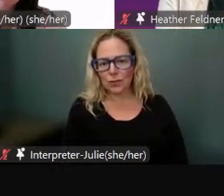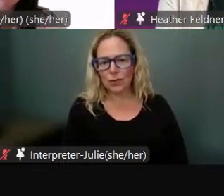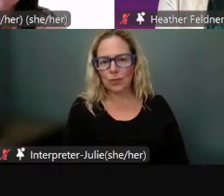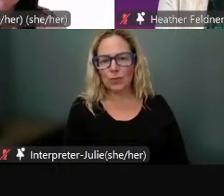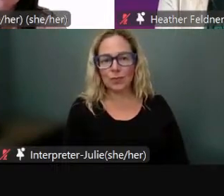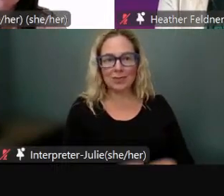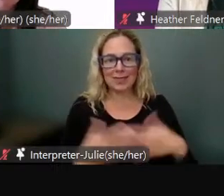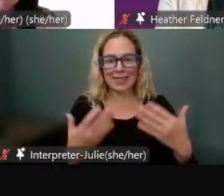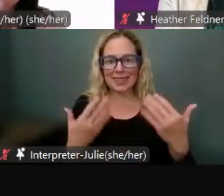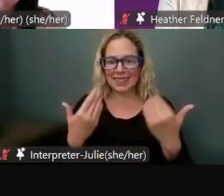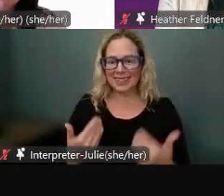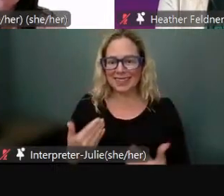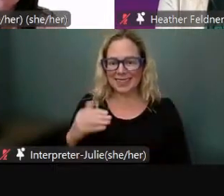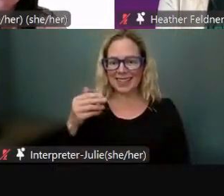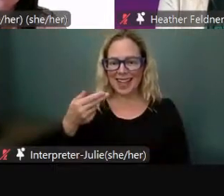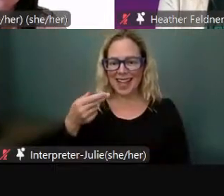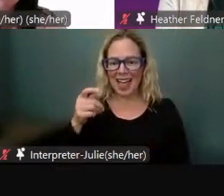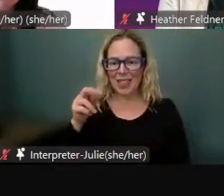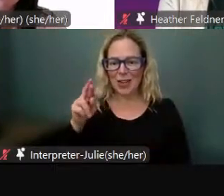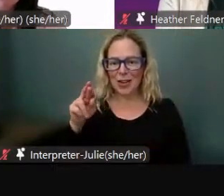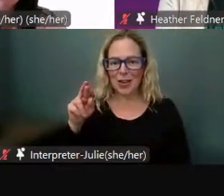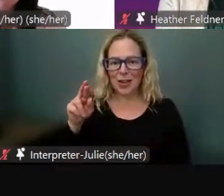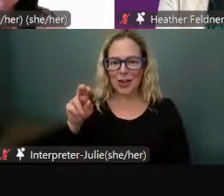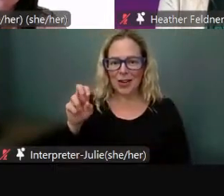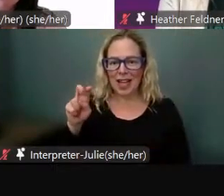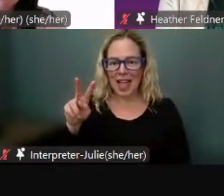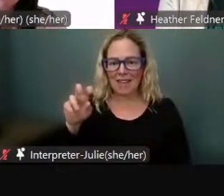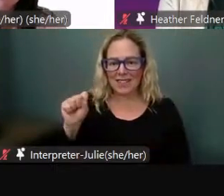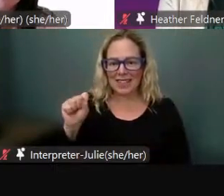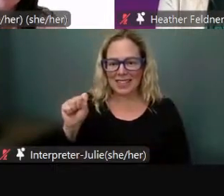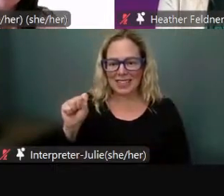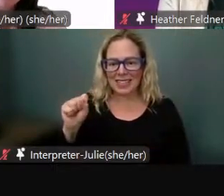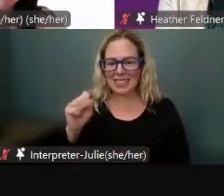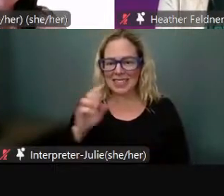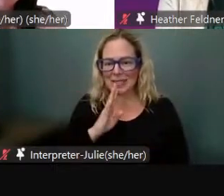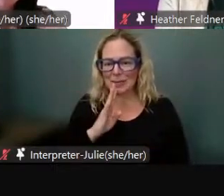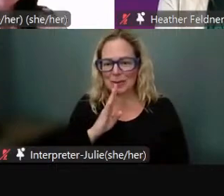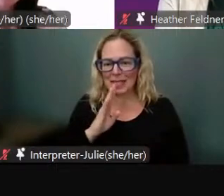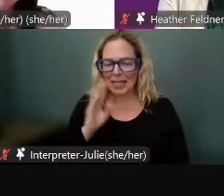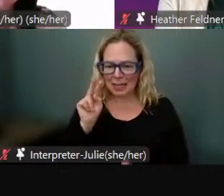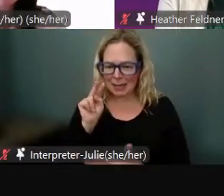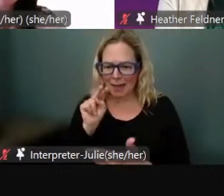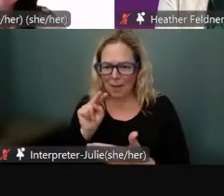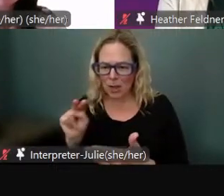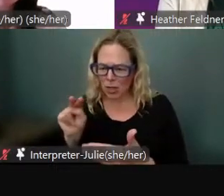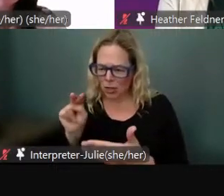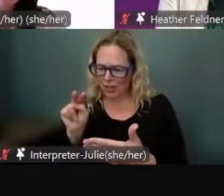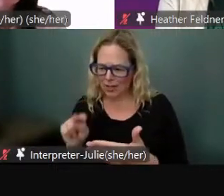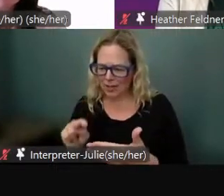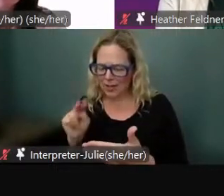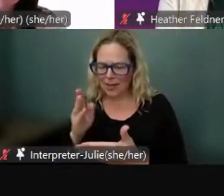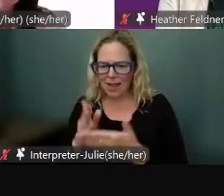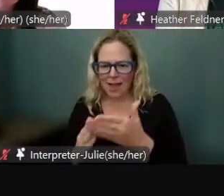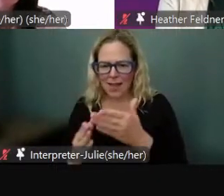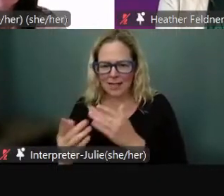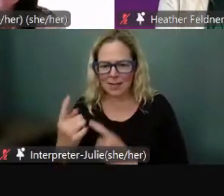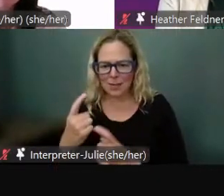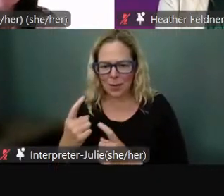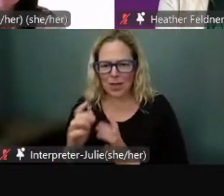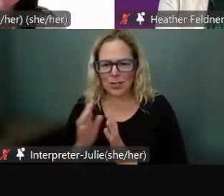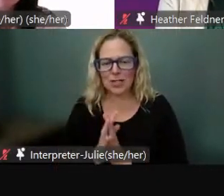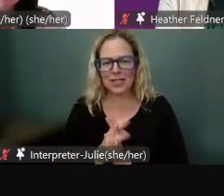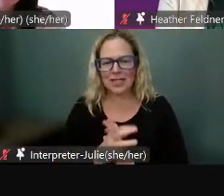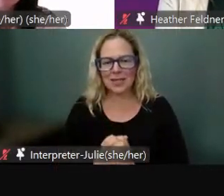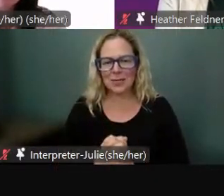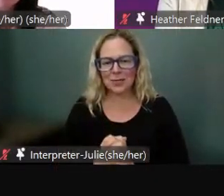So this is Heather Evans speaking. I am looking at some of the questions that have come in, and one